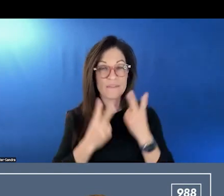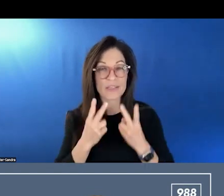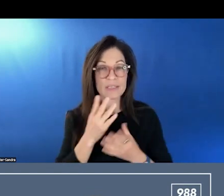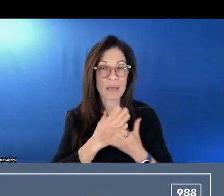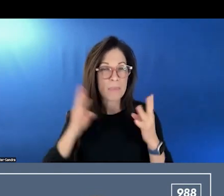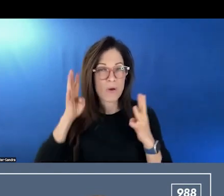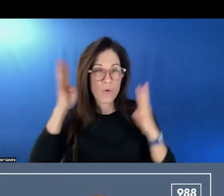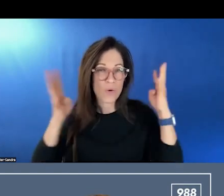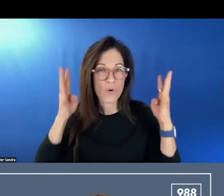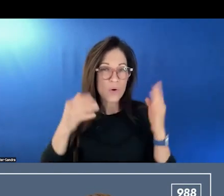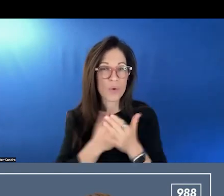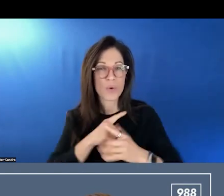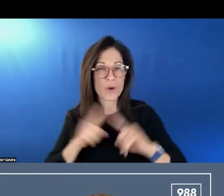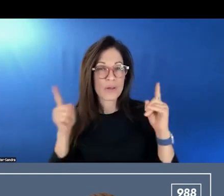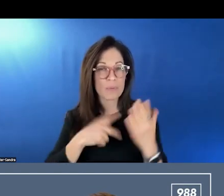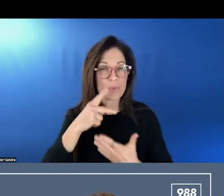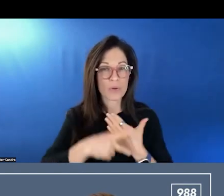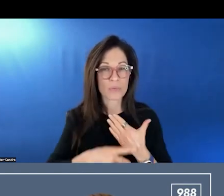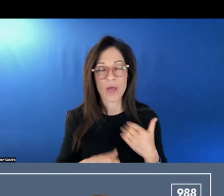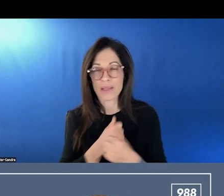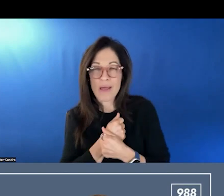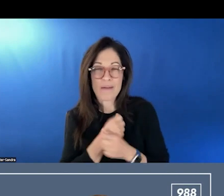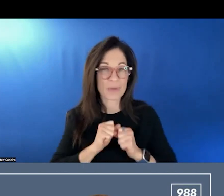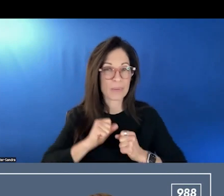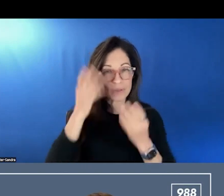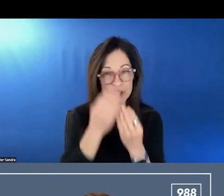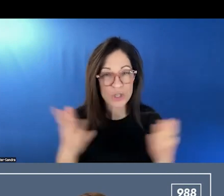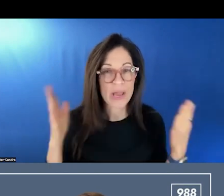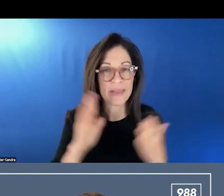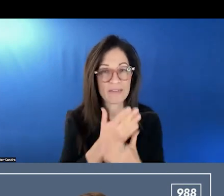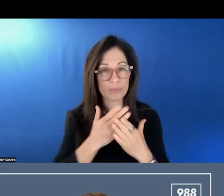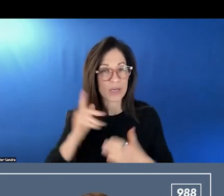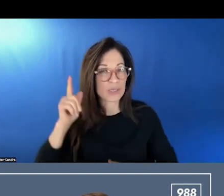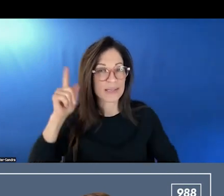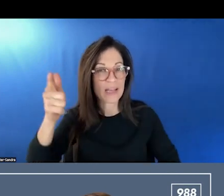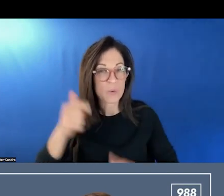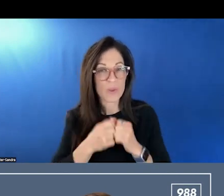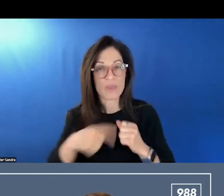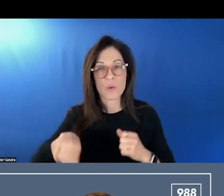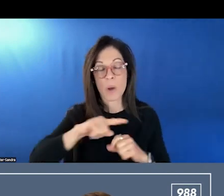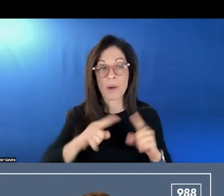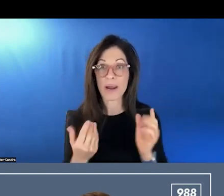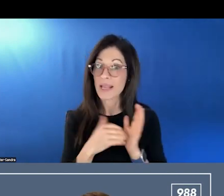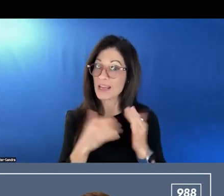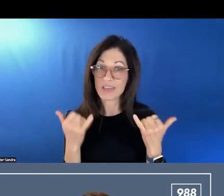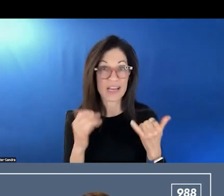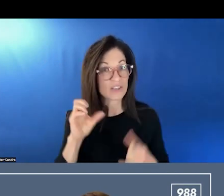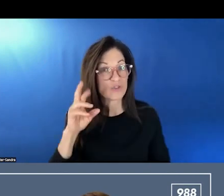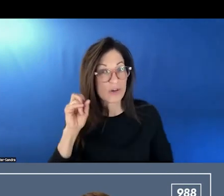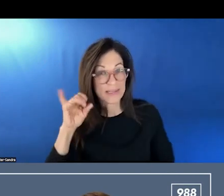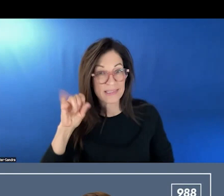innovative programs, and love to be able to share that information at a future point. But once again, today's Crisis